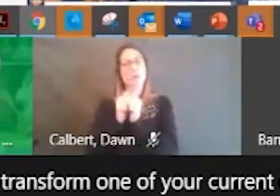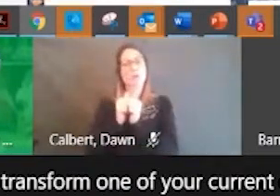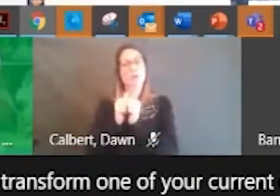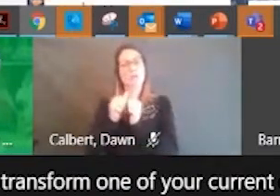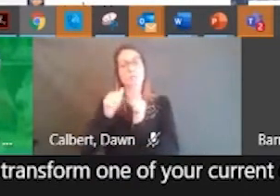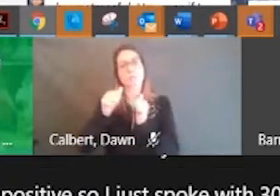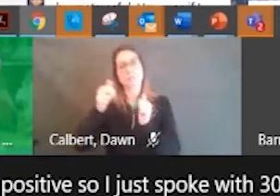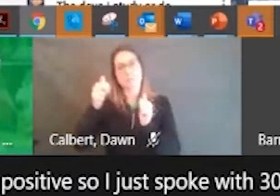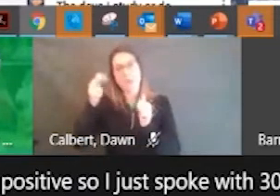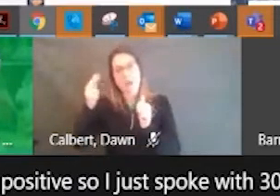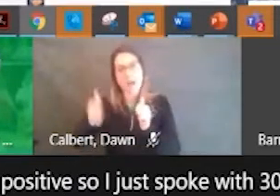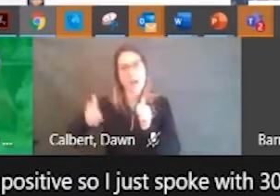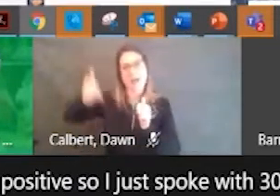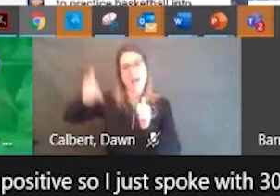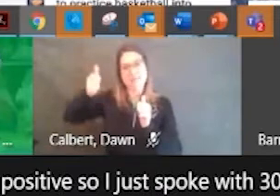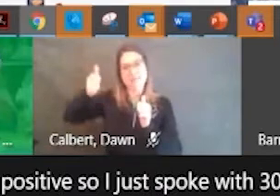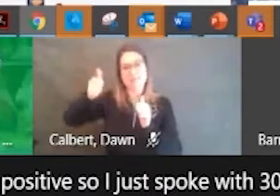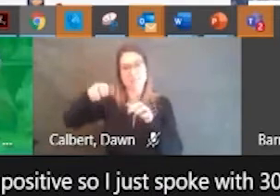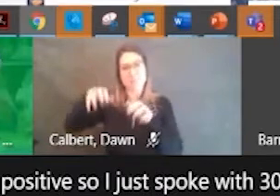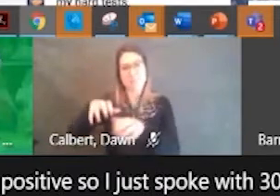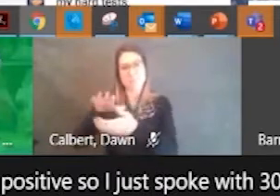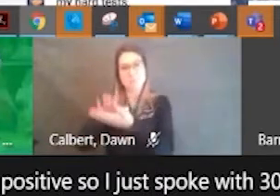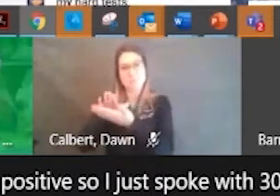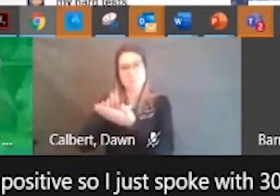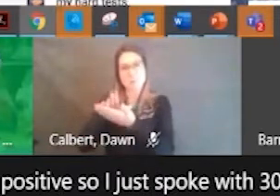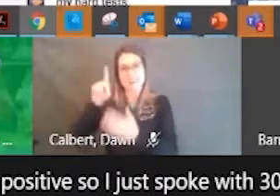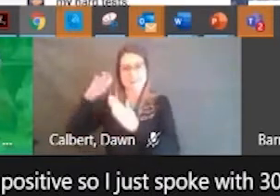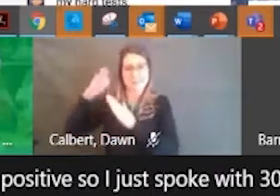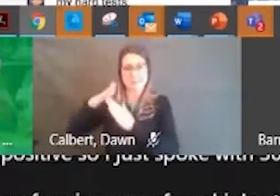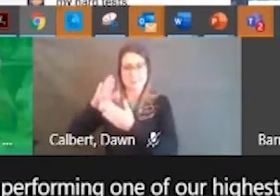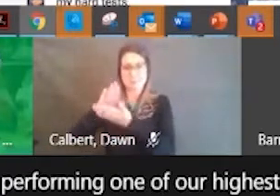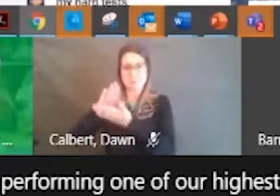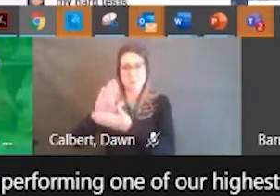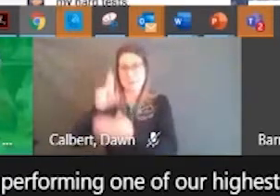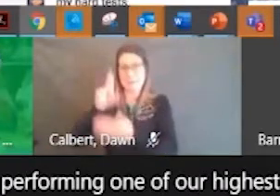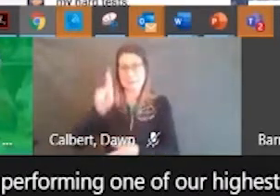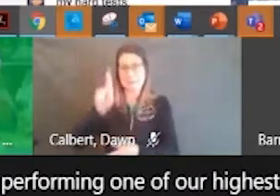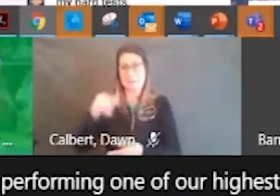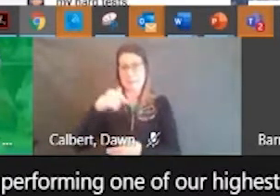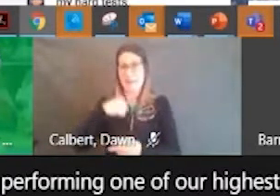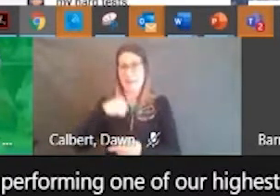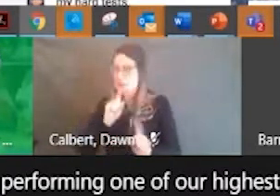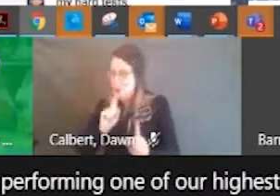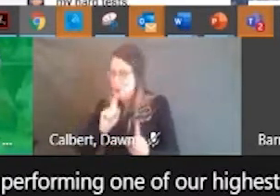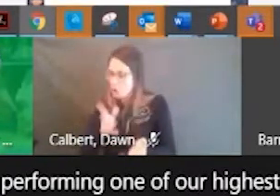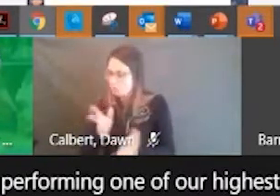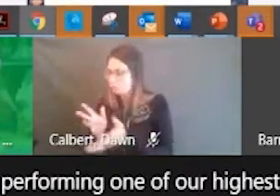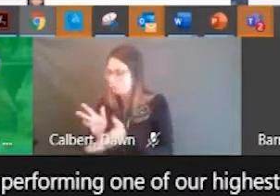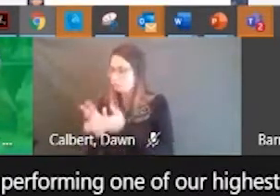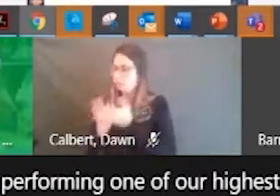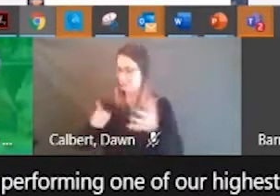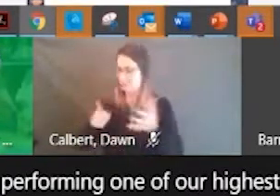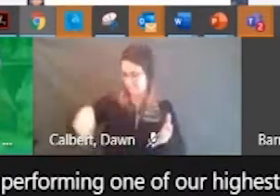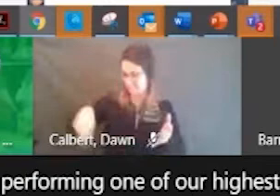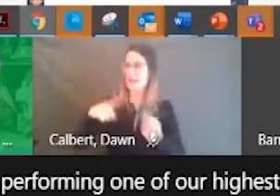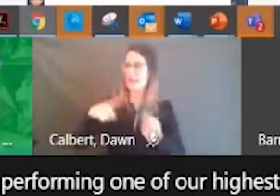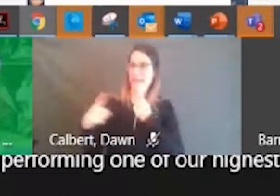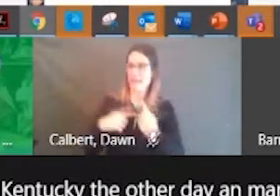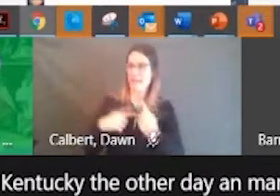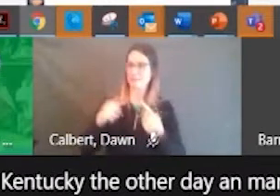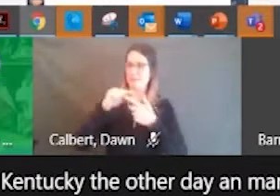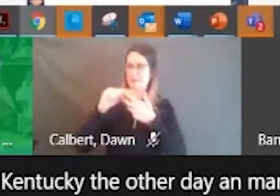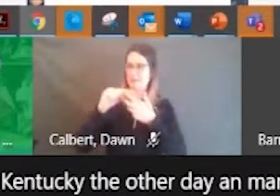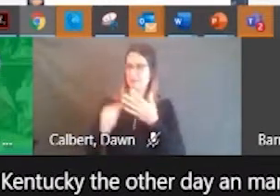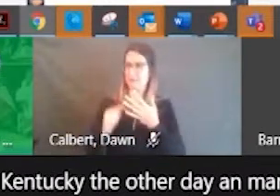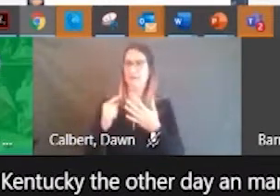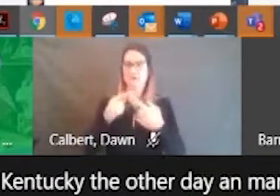highest performing schools in Kentucky the other day, and many of them were able to kind of answer these two. They were struggling